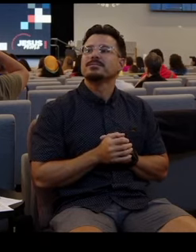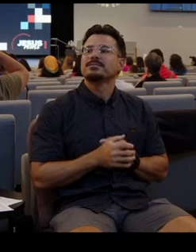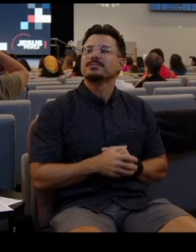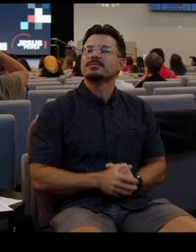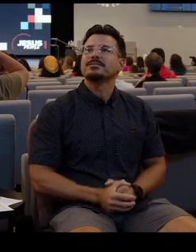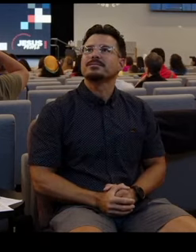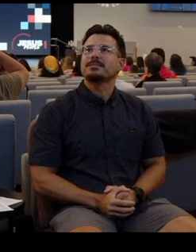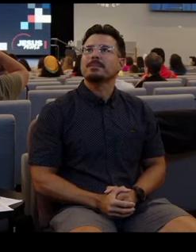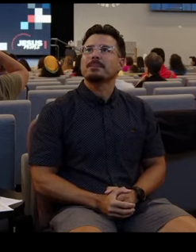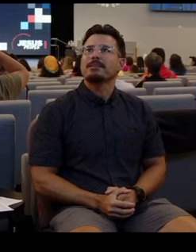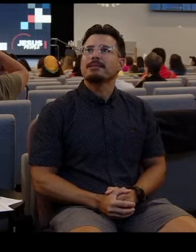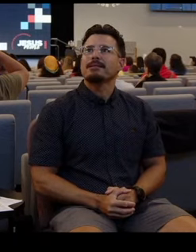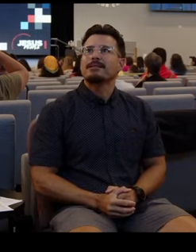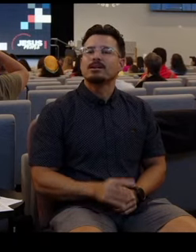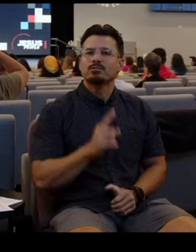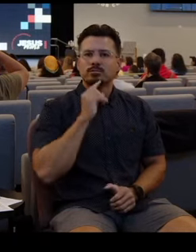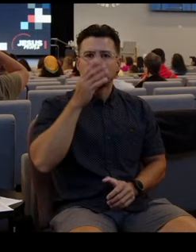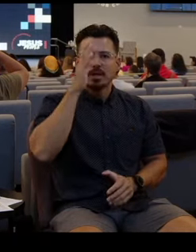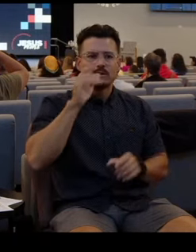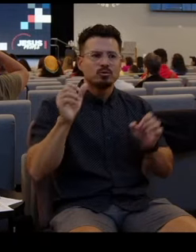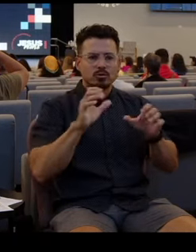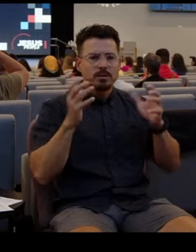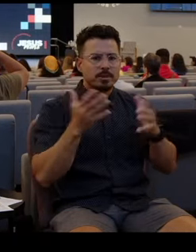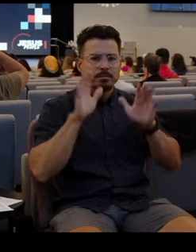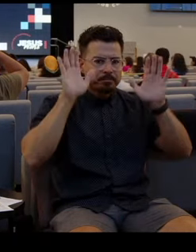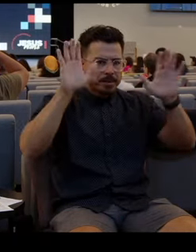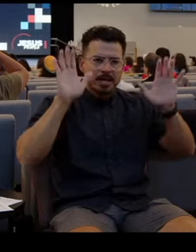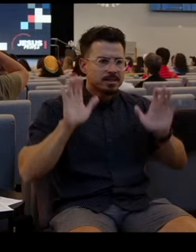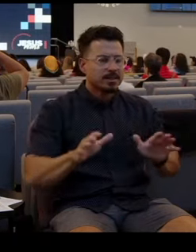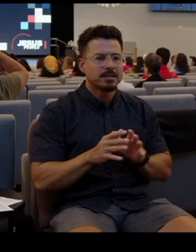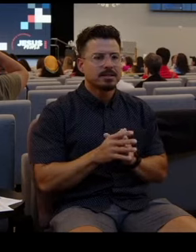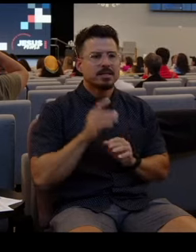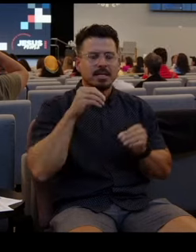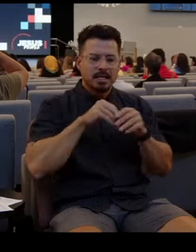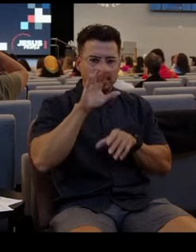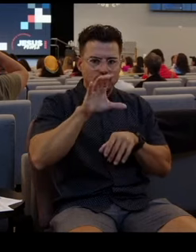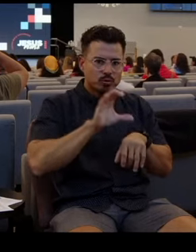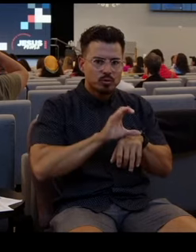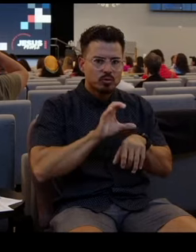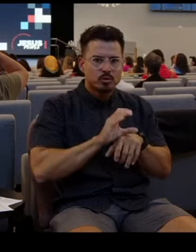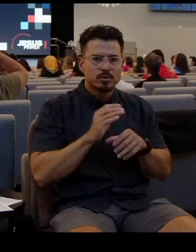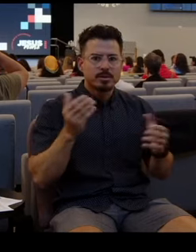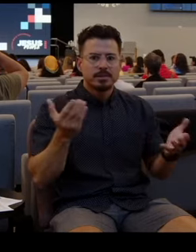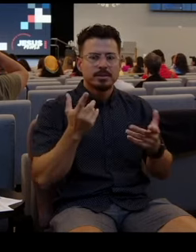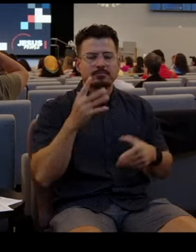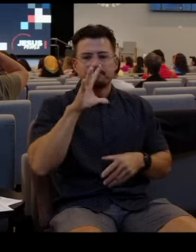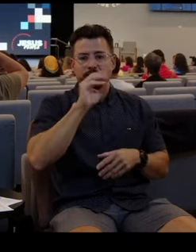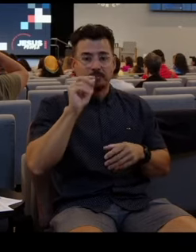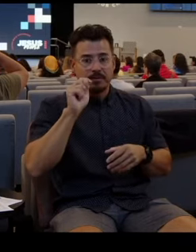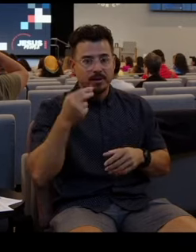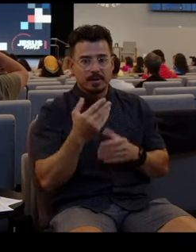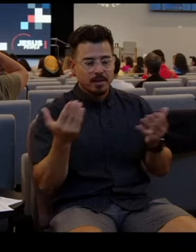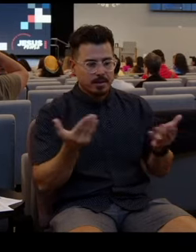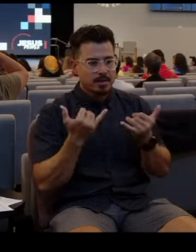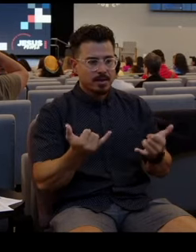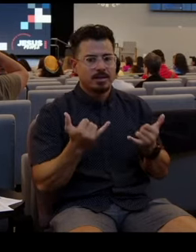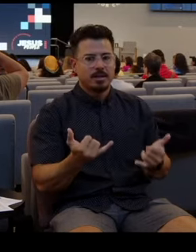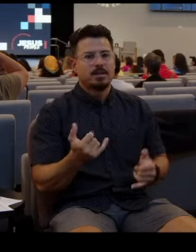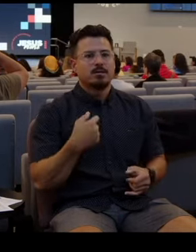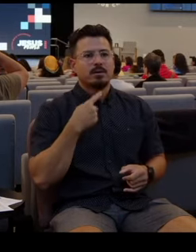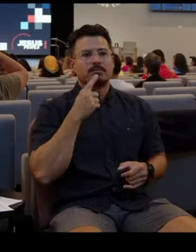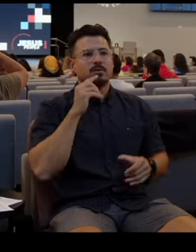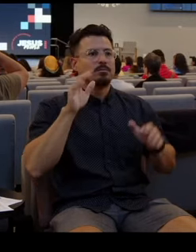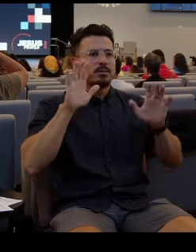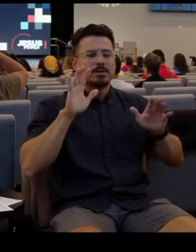something amazing. This church, you know, we're here at our 50th, and we had